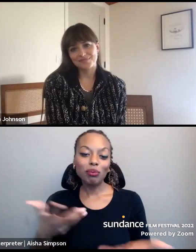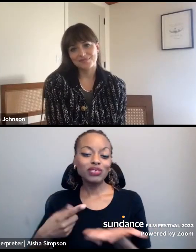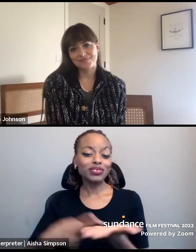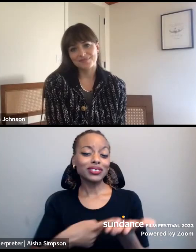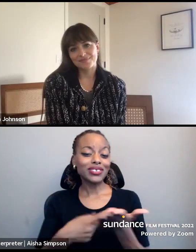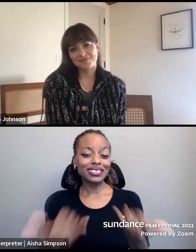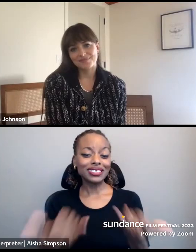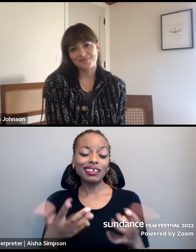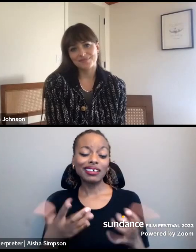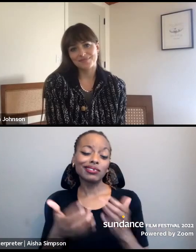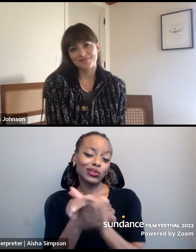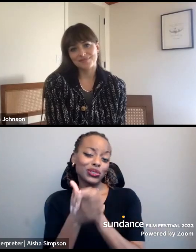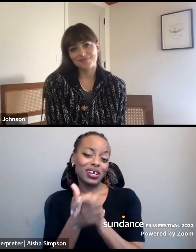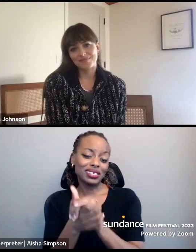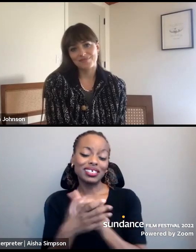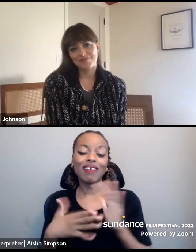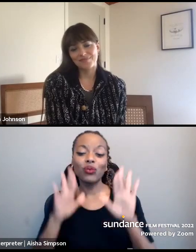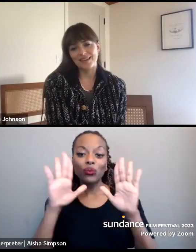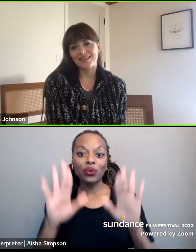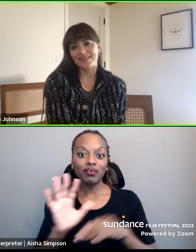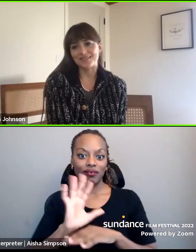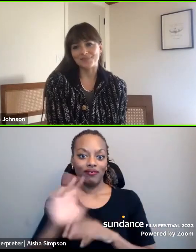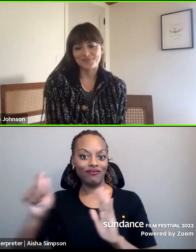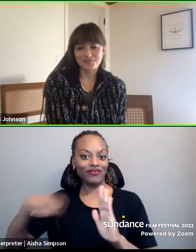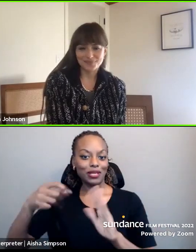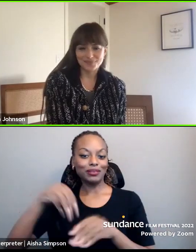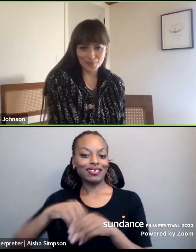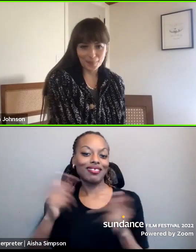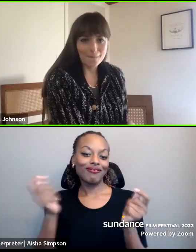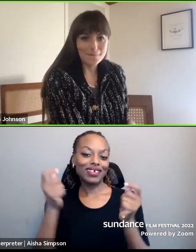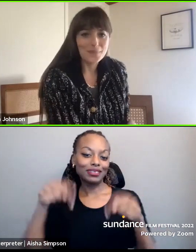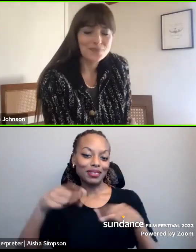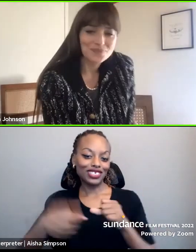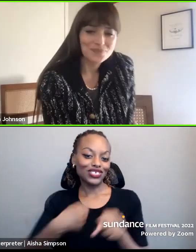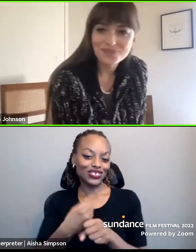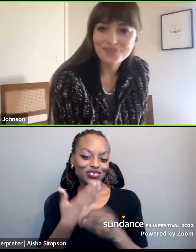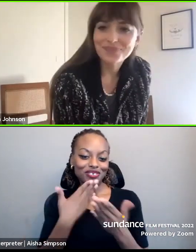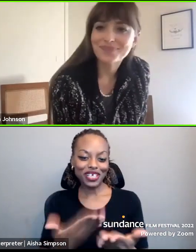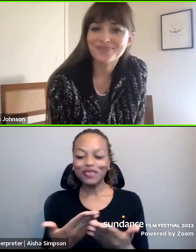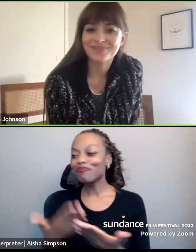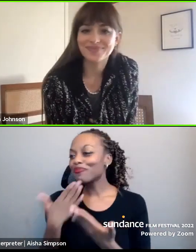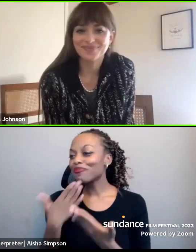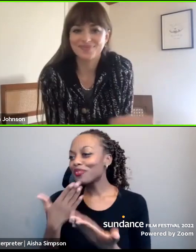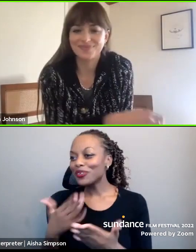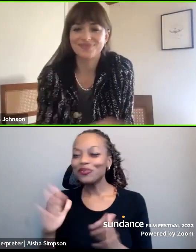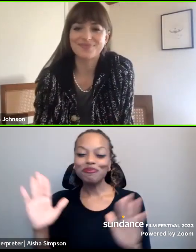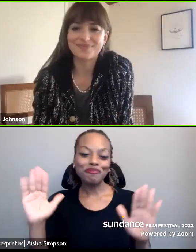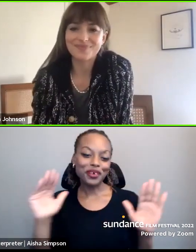having such wonderful films in this year's festival. Thank you. Thanks, guys. Thanks a lot. Bye-bye.